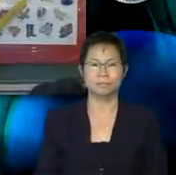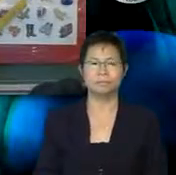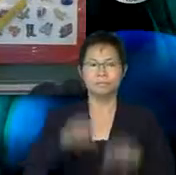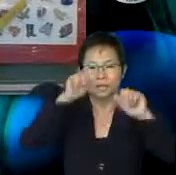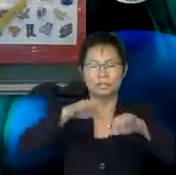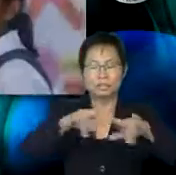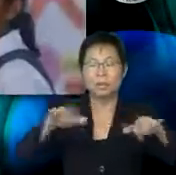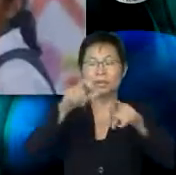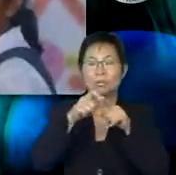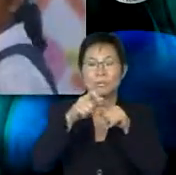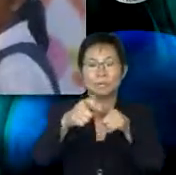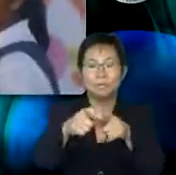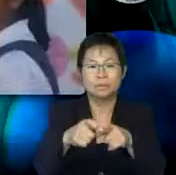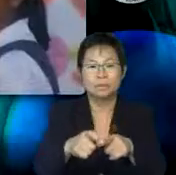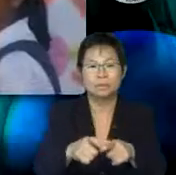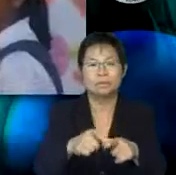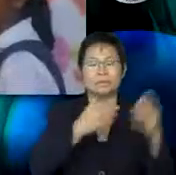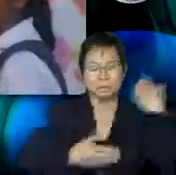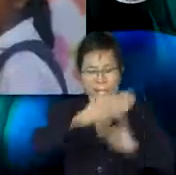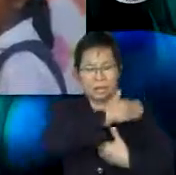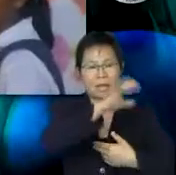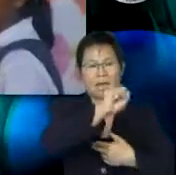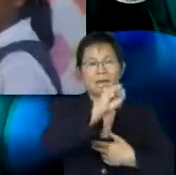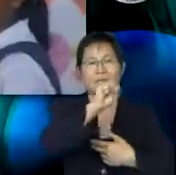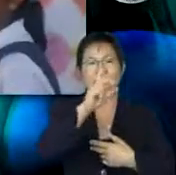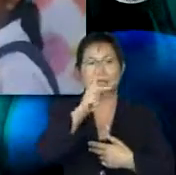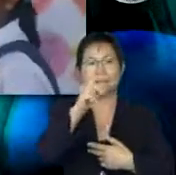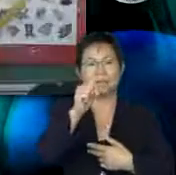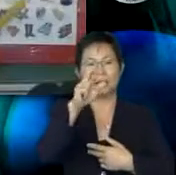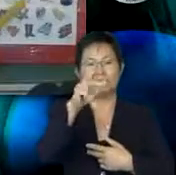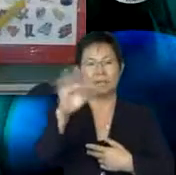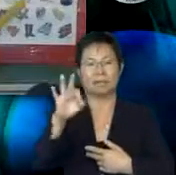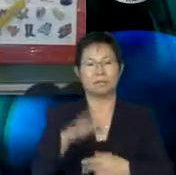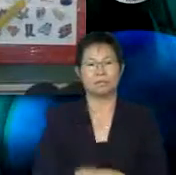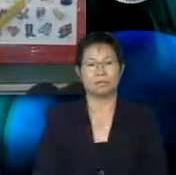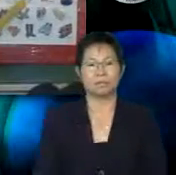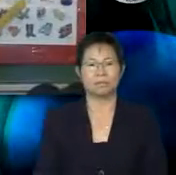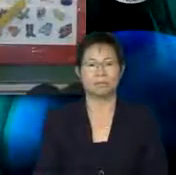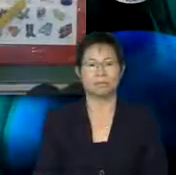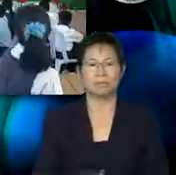can you spell the word? Scarf. S-K-A-R-F. Scarf.